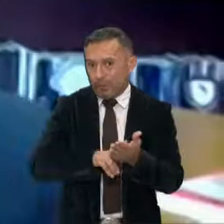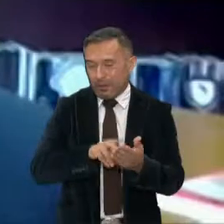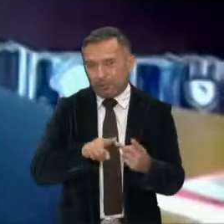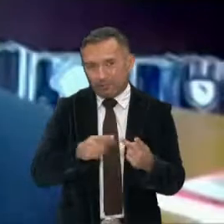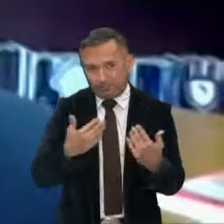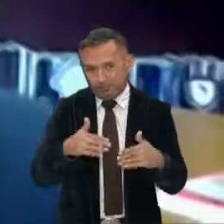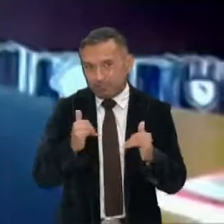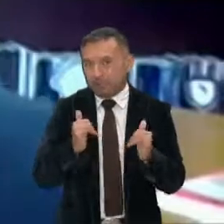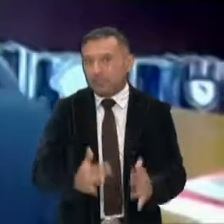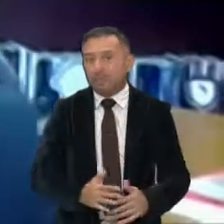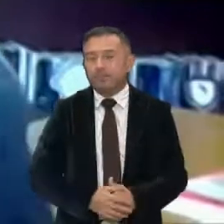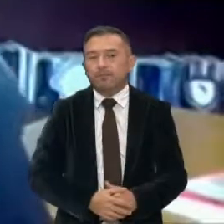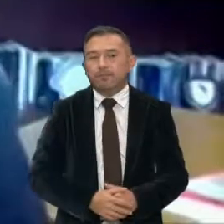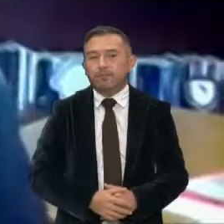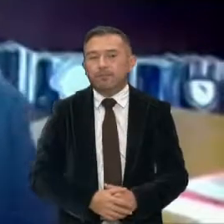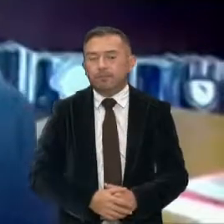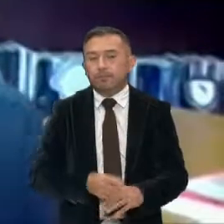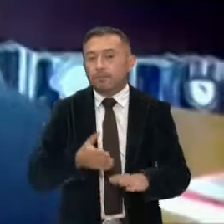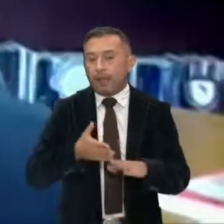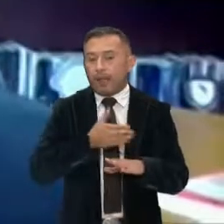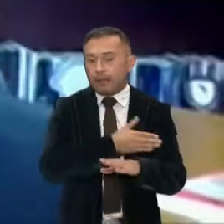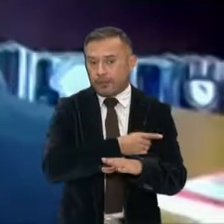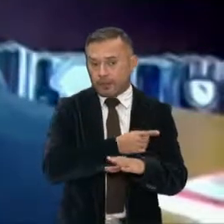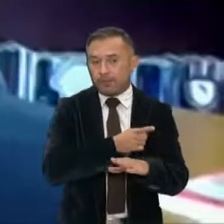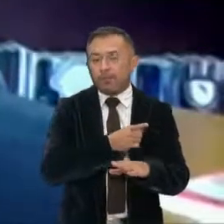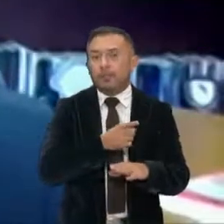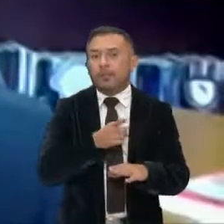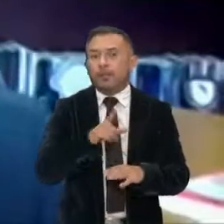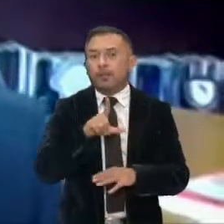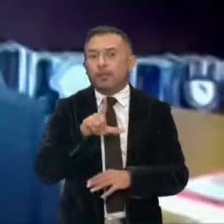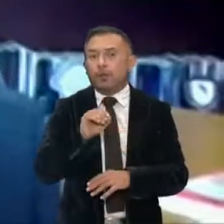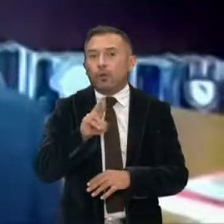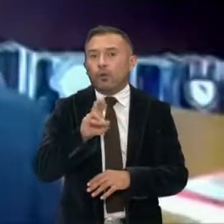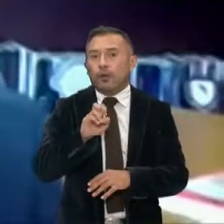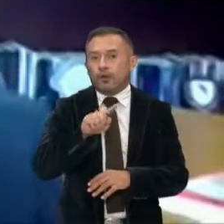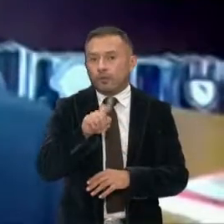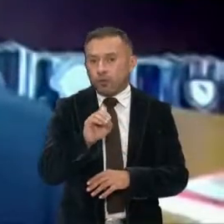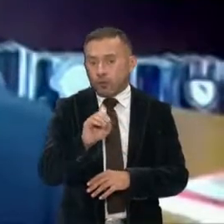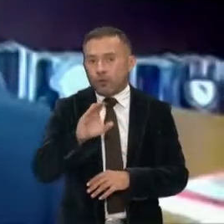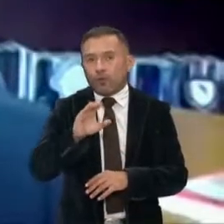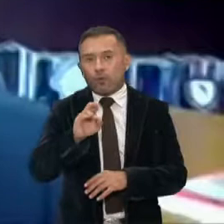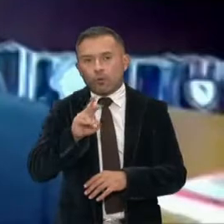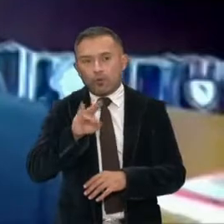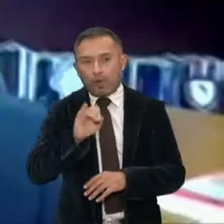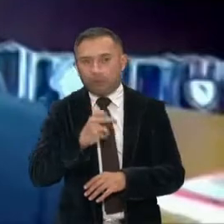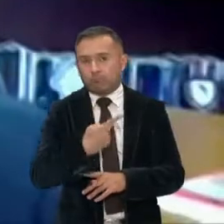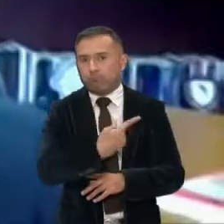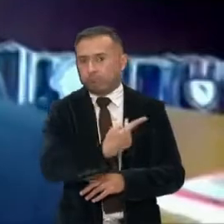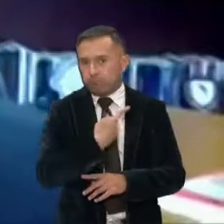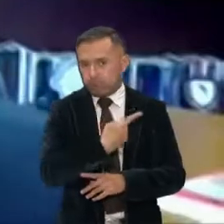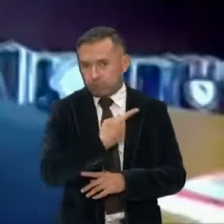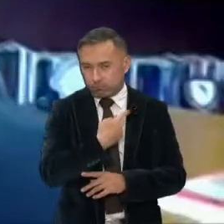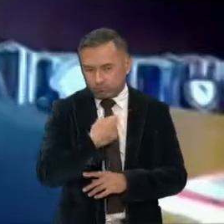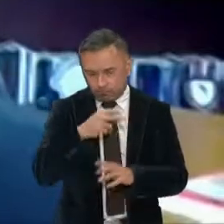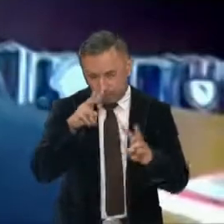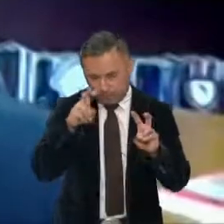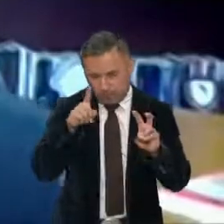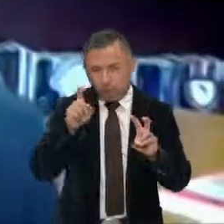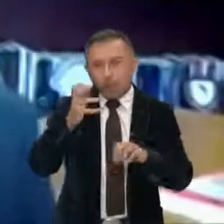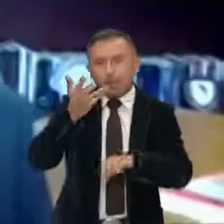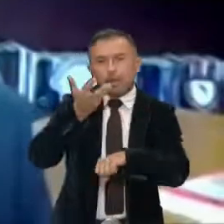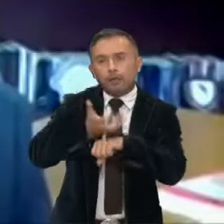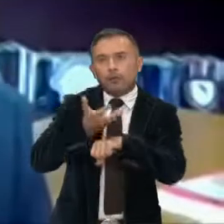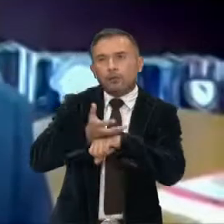and situations in order to prevent the spread of this virus. So we were studying